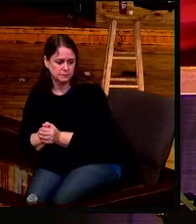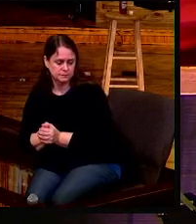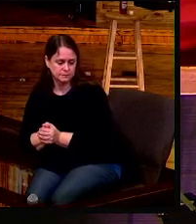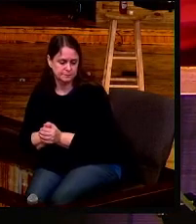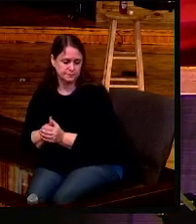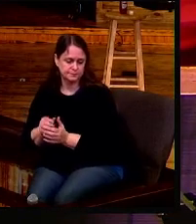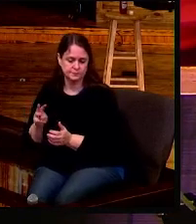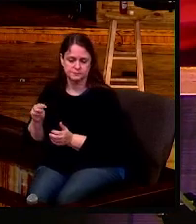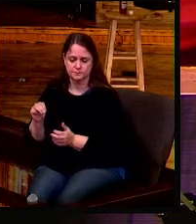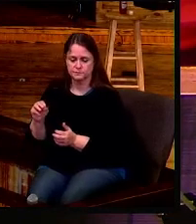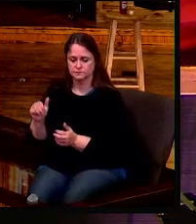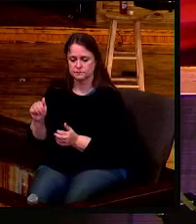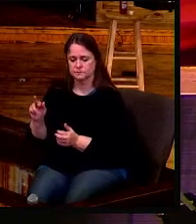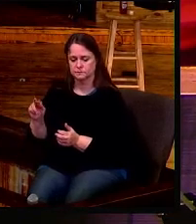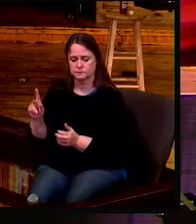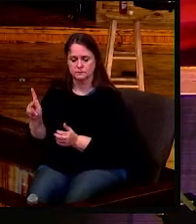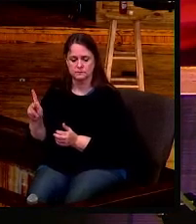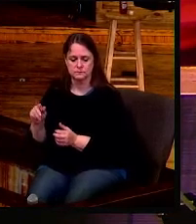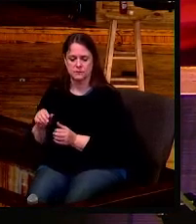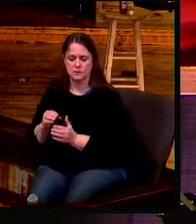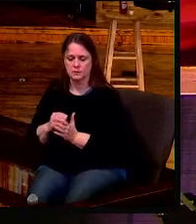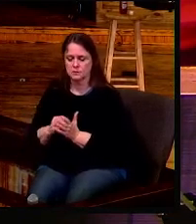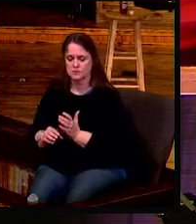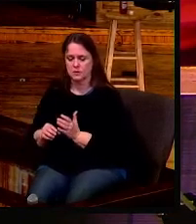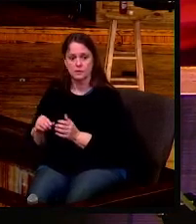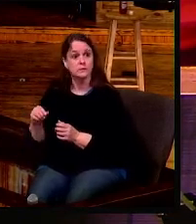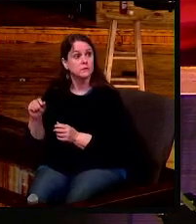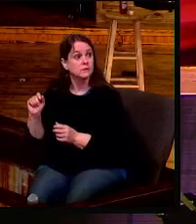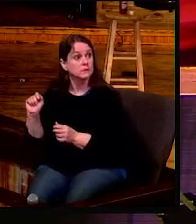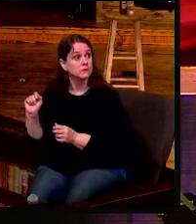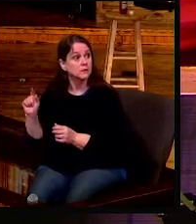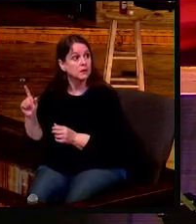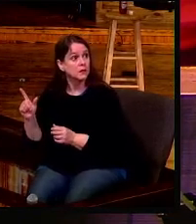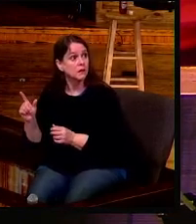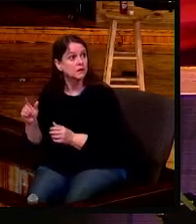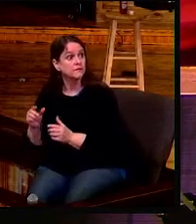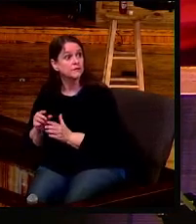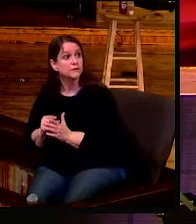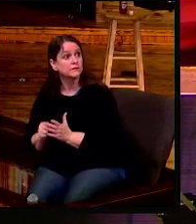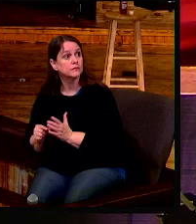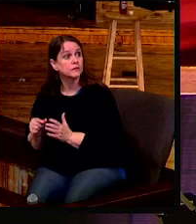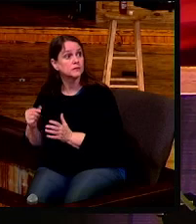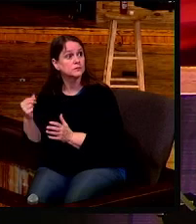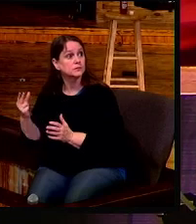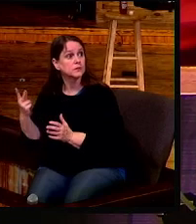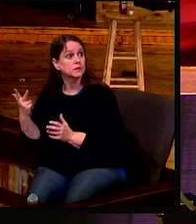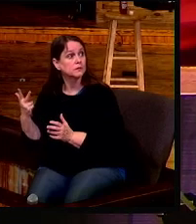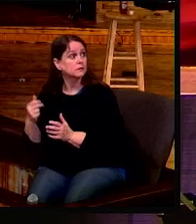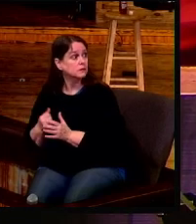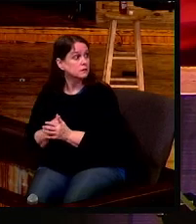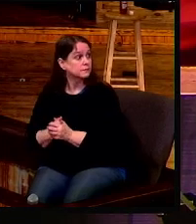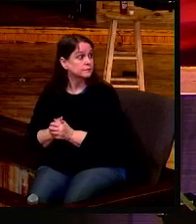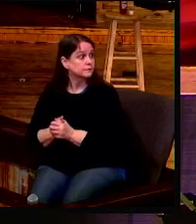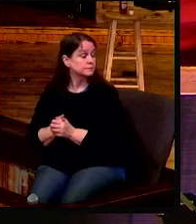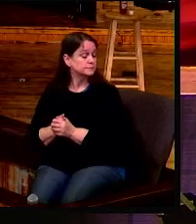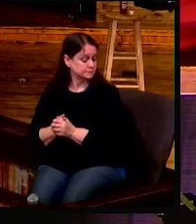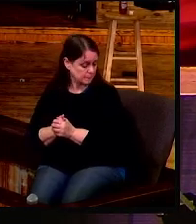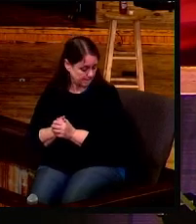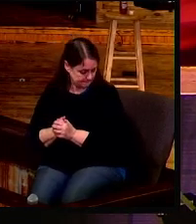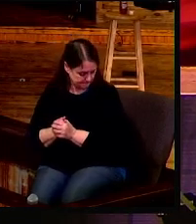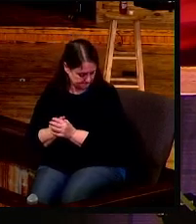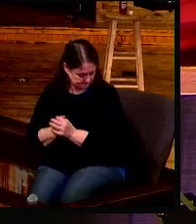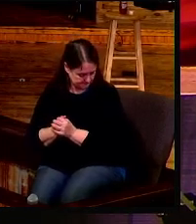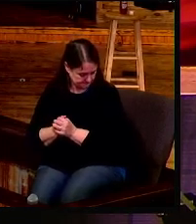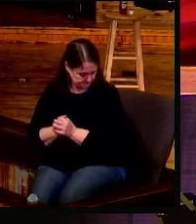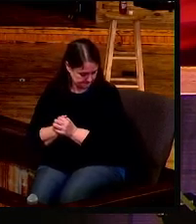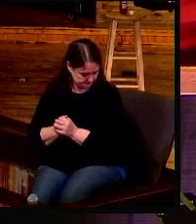Mark 11:23, "For surely I say to you, whoever says to this mountain, be removed and cast into the sea, does not doubt in his heart, but believes that those things he